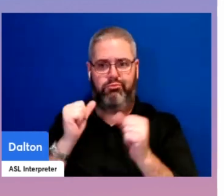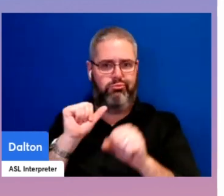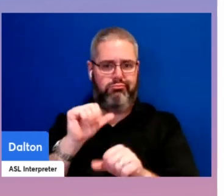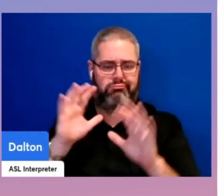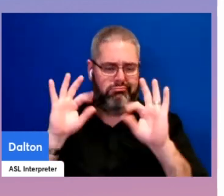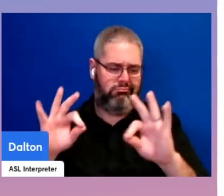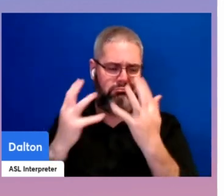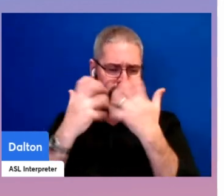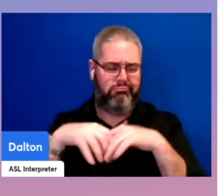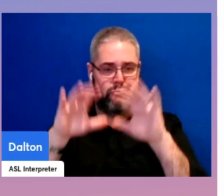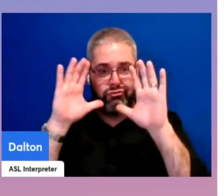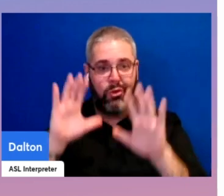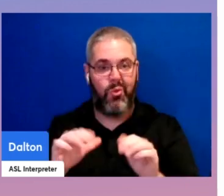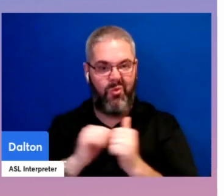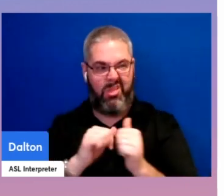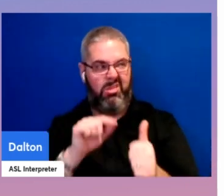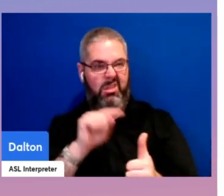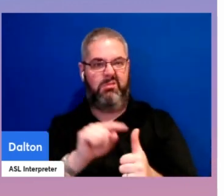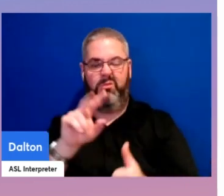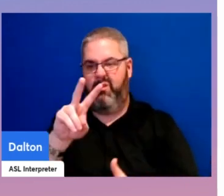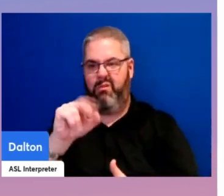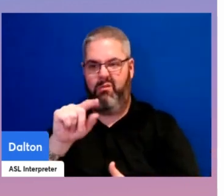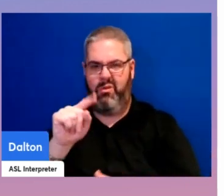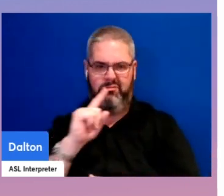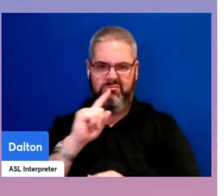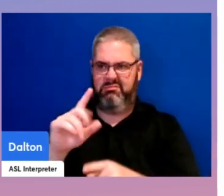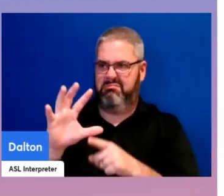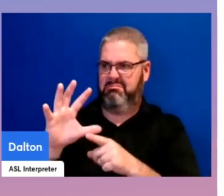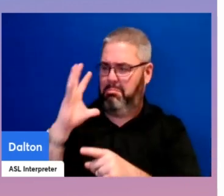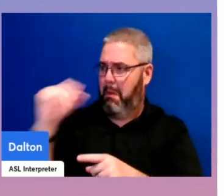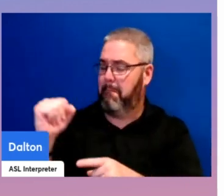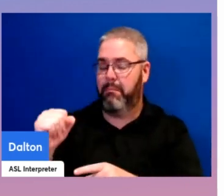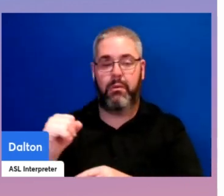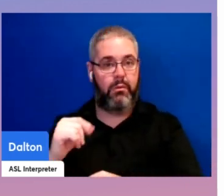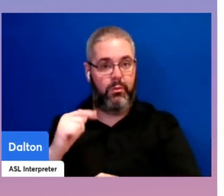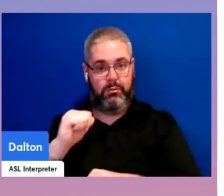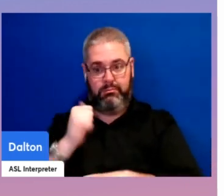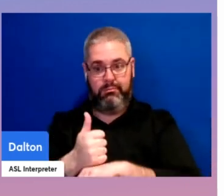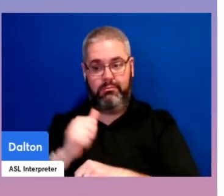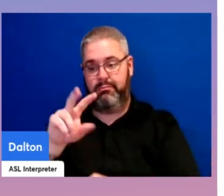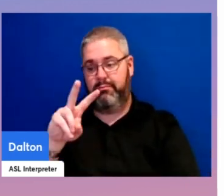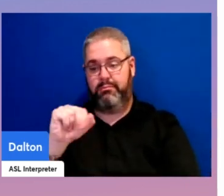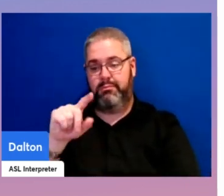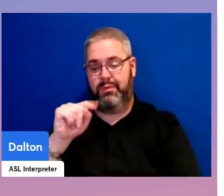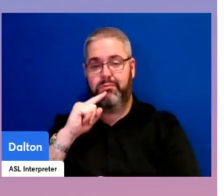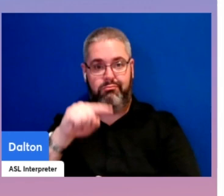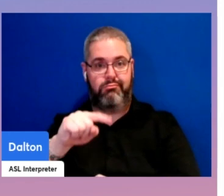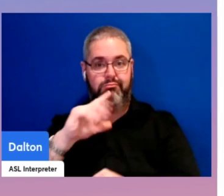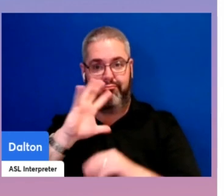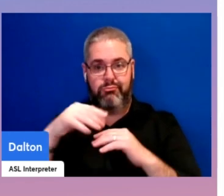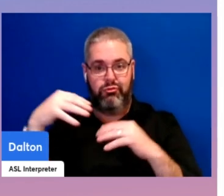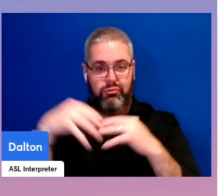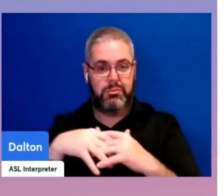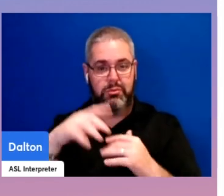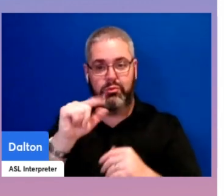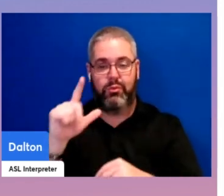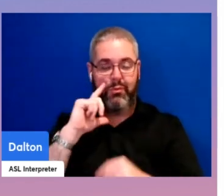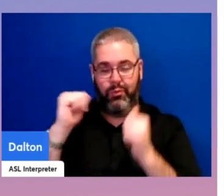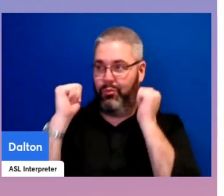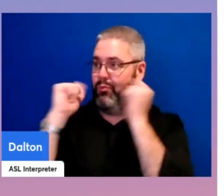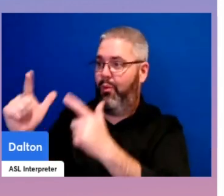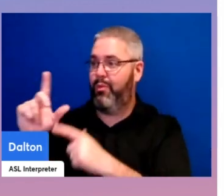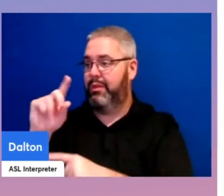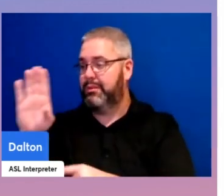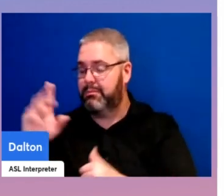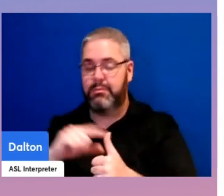that, but really where Vault kind of shines is that if we can establish that Vault is the encryption tool for all of our types of databases, whether it's Postgres,